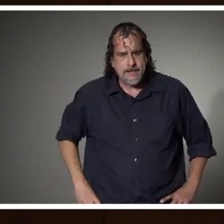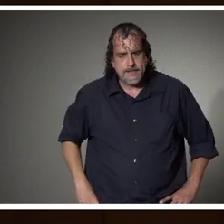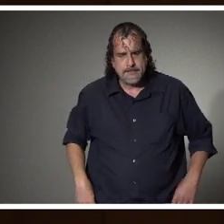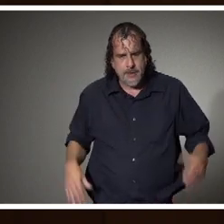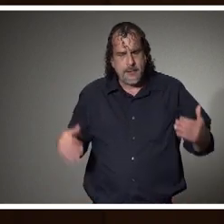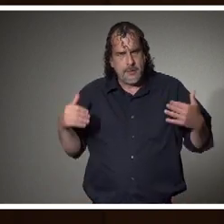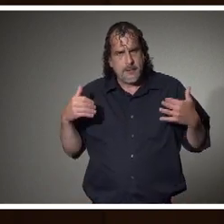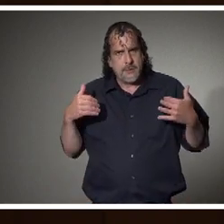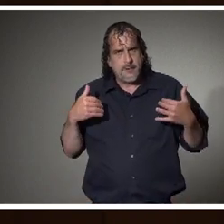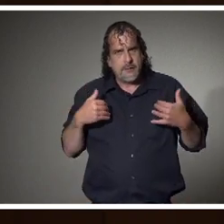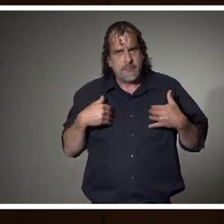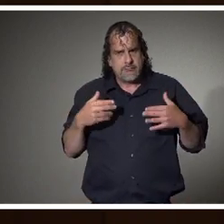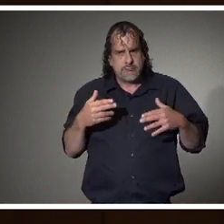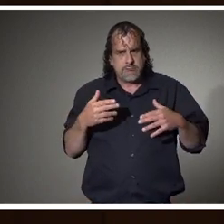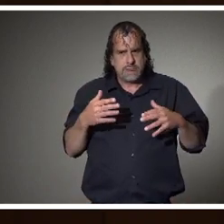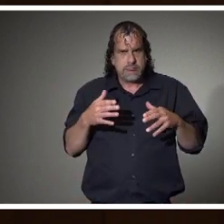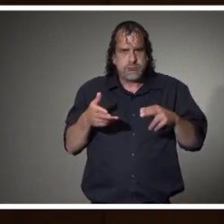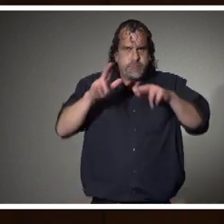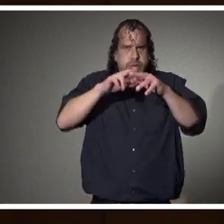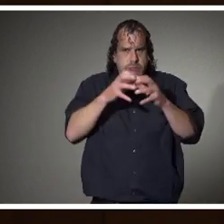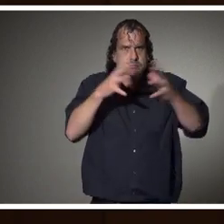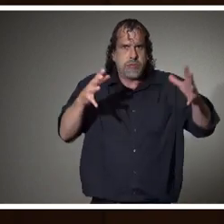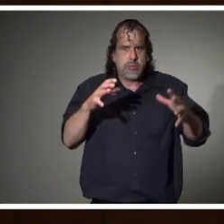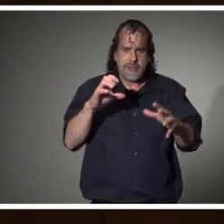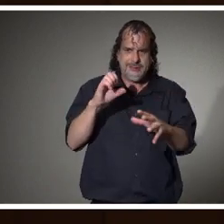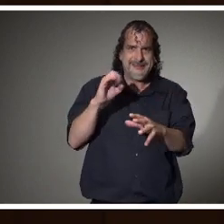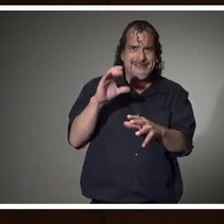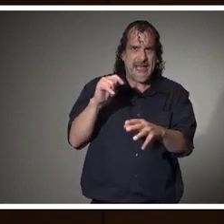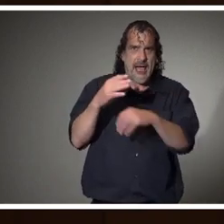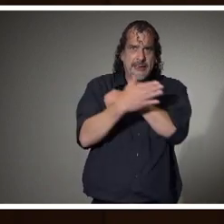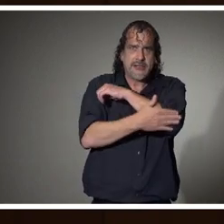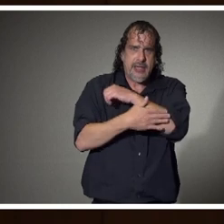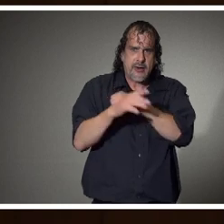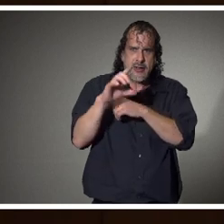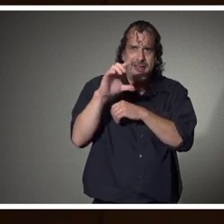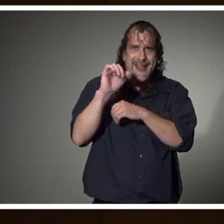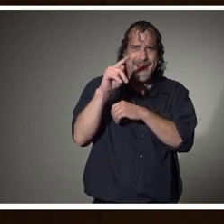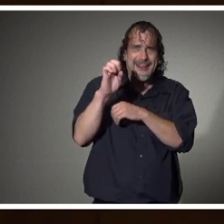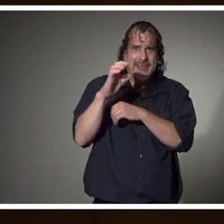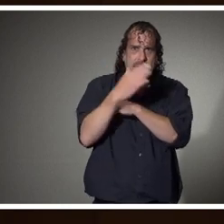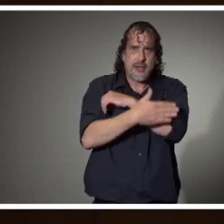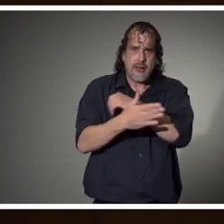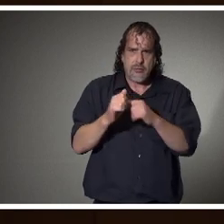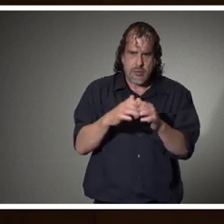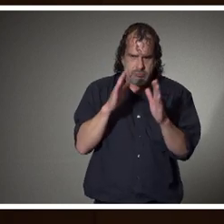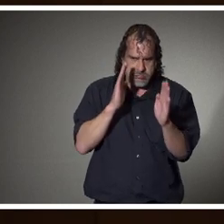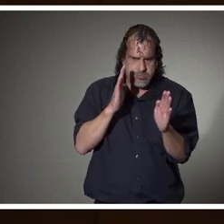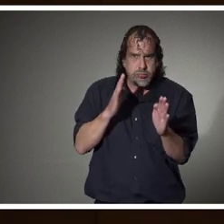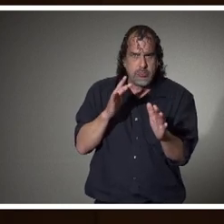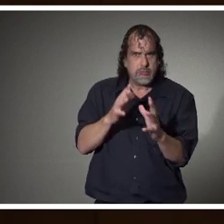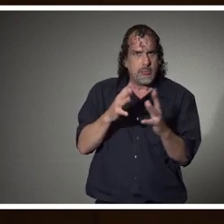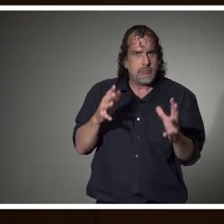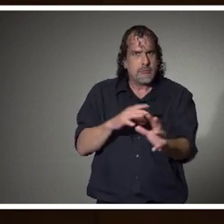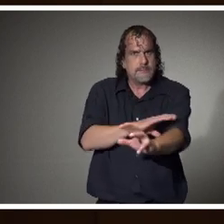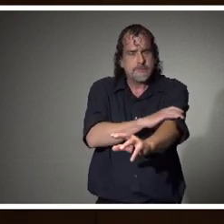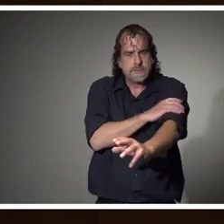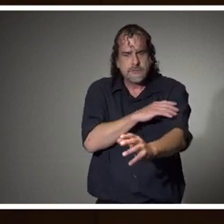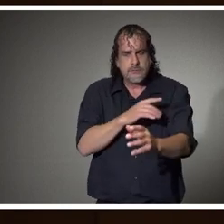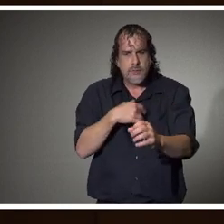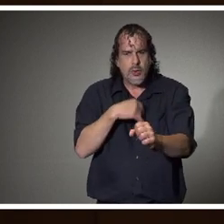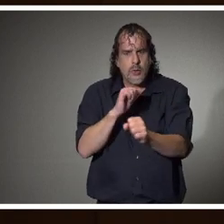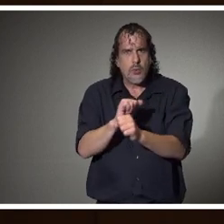had a significant number of cases in Scott and Leake County, and we have been paying a lot of attention to it. We have been working with